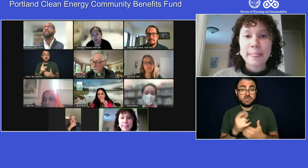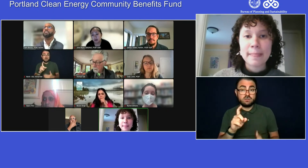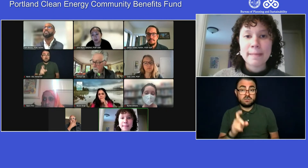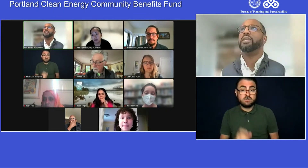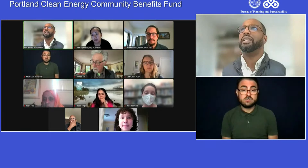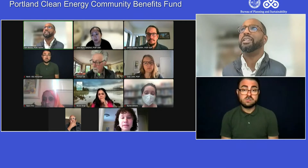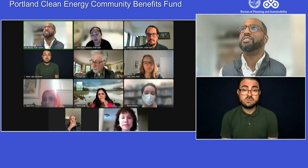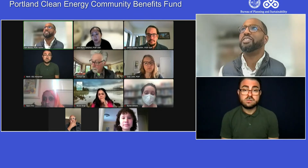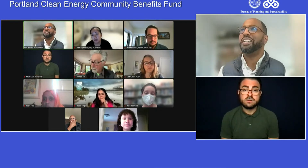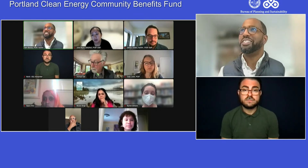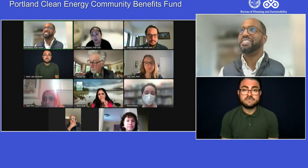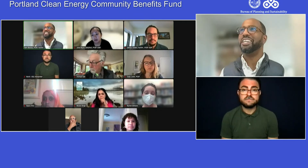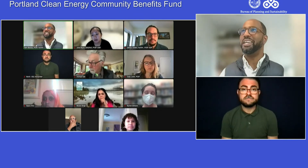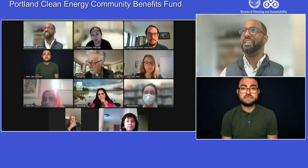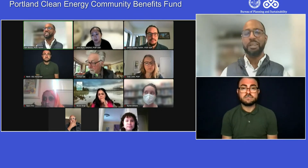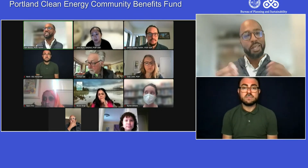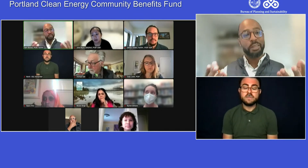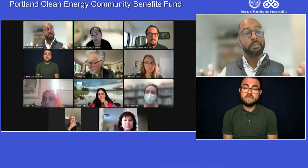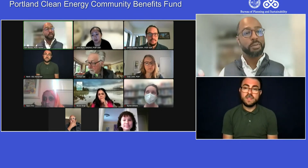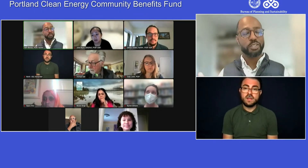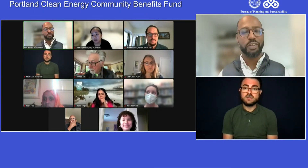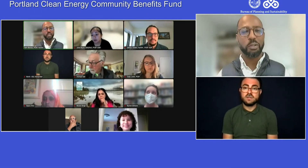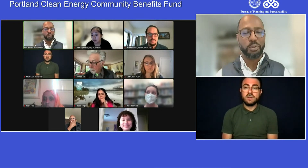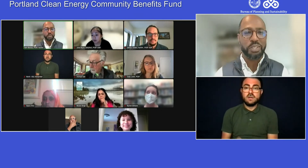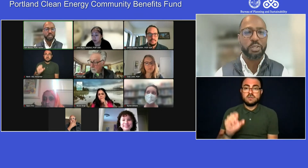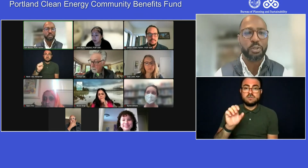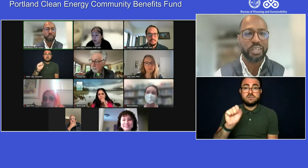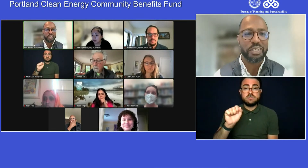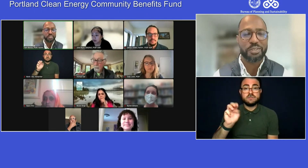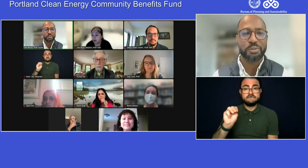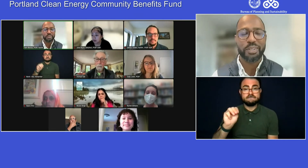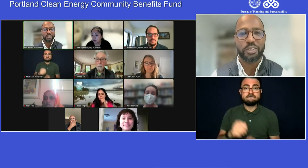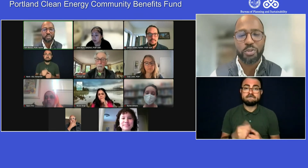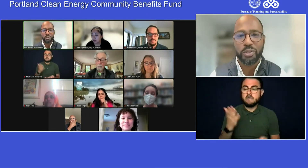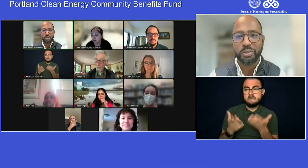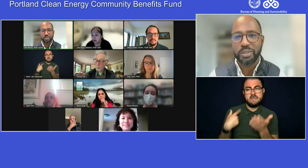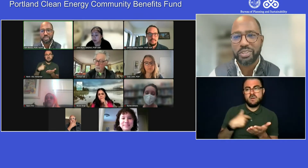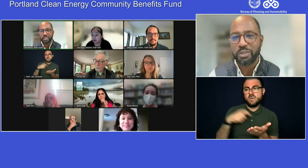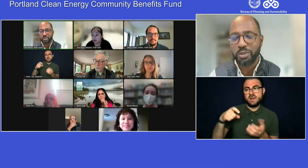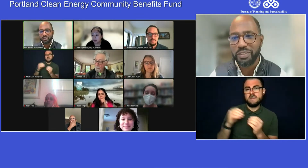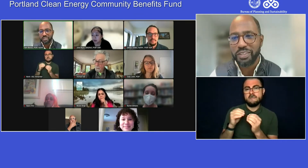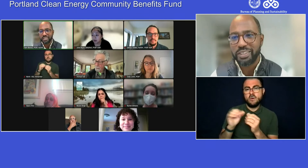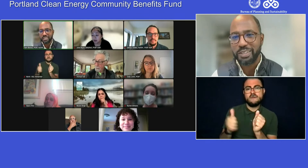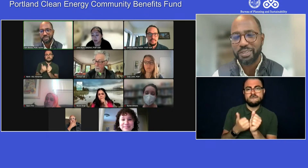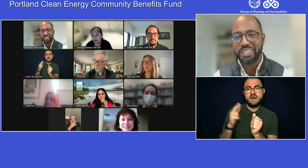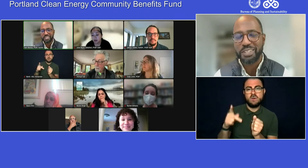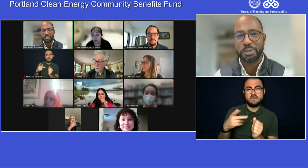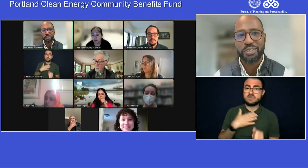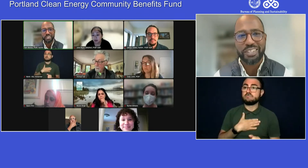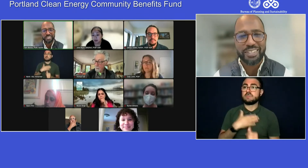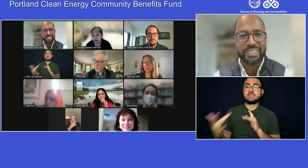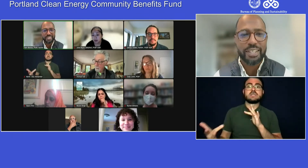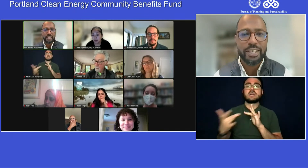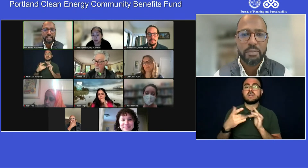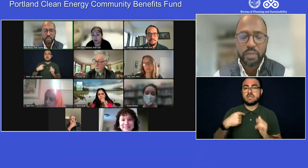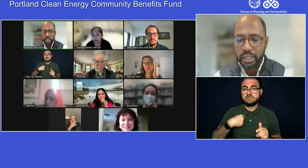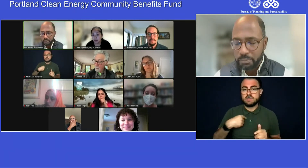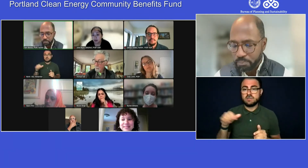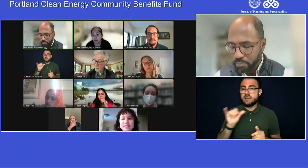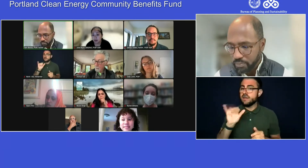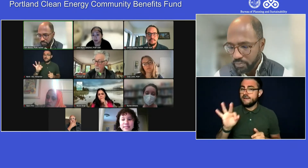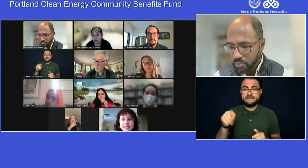Yeah, let me, I'll answer that as, and there may be just follow up what you need to do, Katie. So encourage you all to reach out to if this doesn't do it